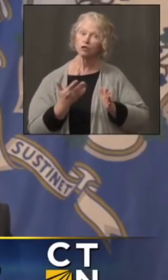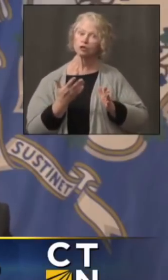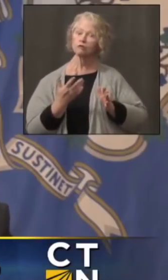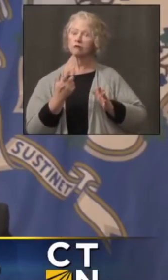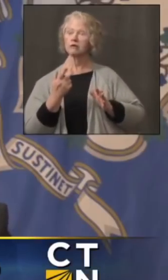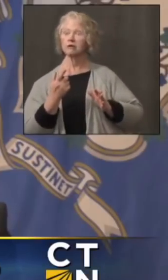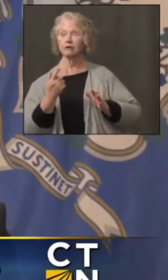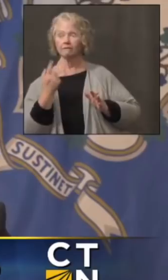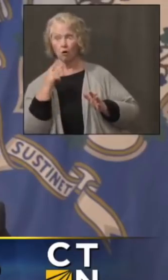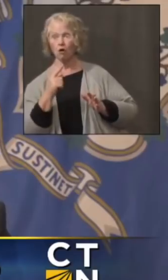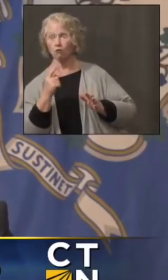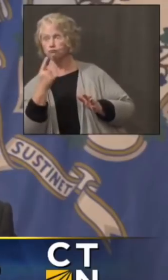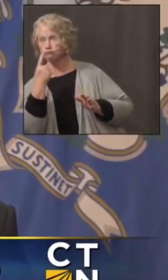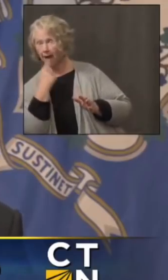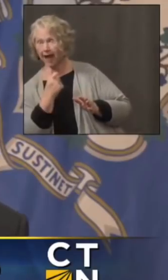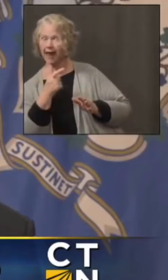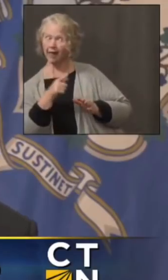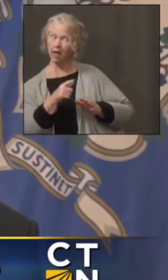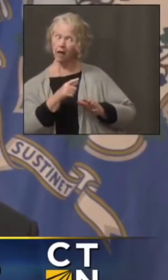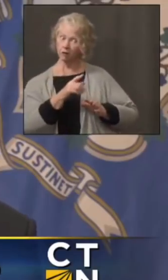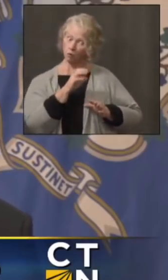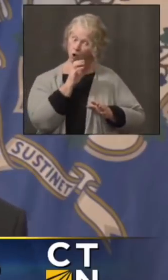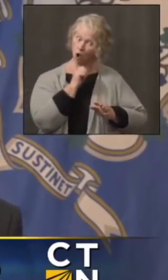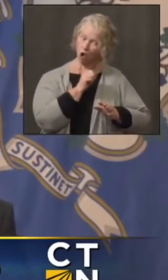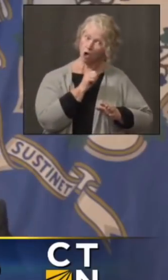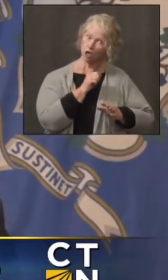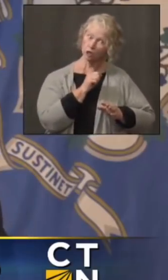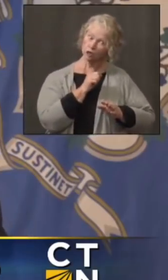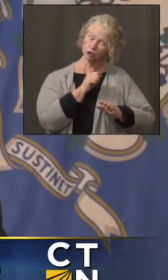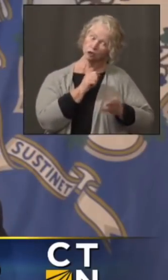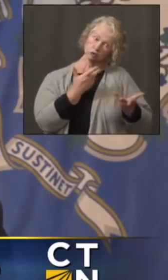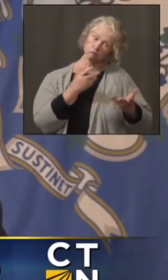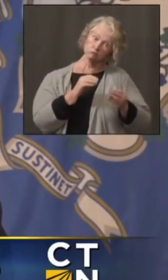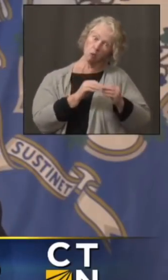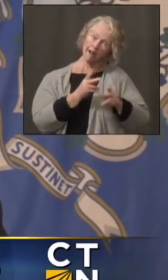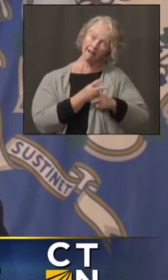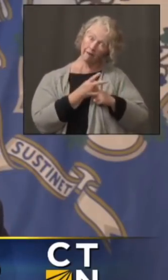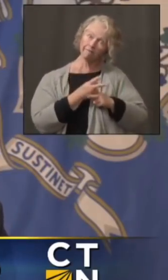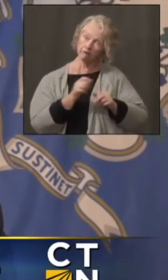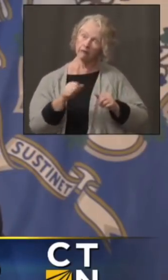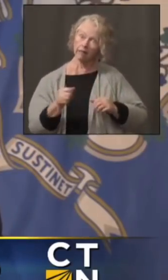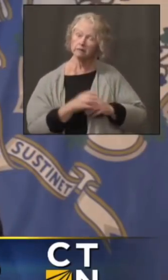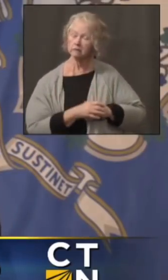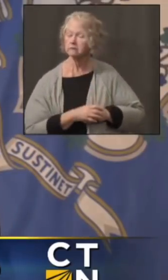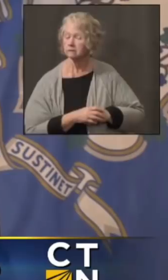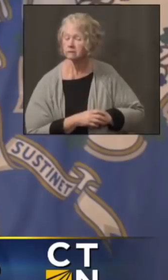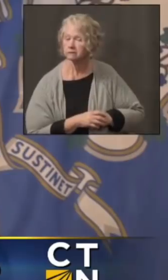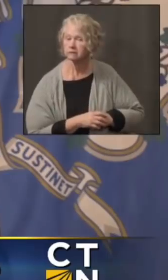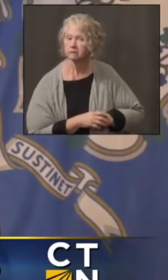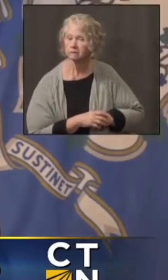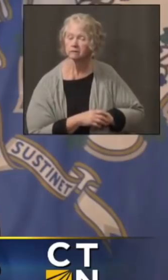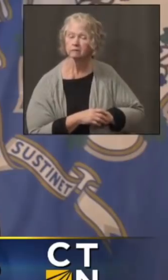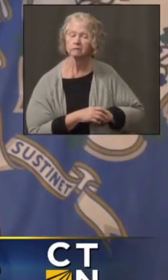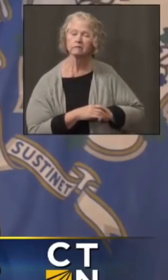in the red, and I'd say for those in the orange, err on the side of caution, yes.